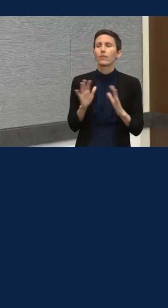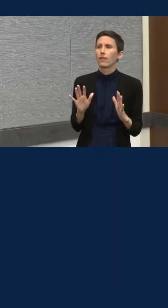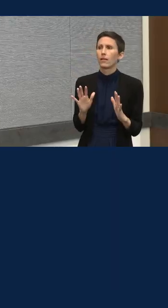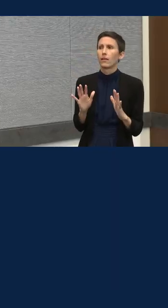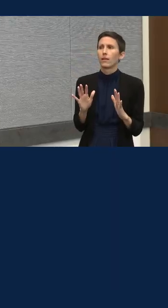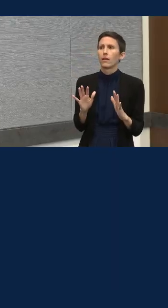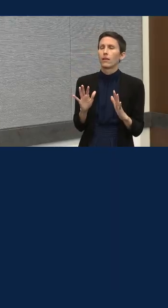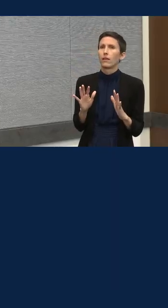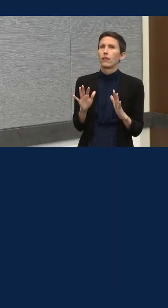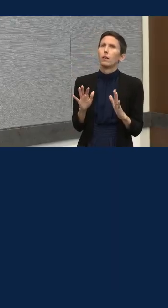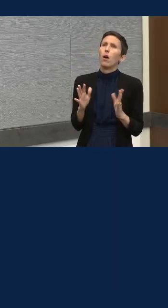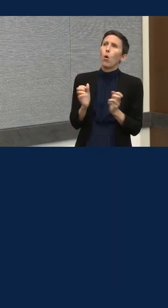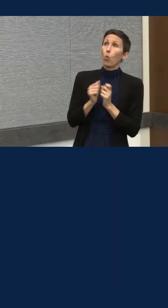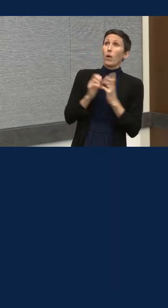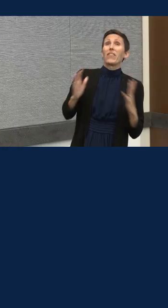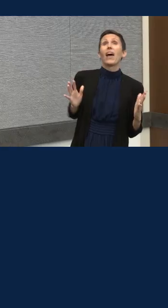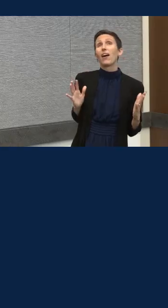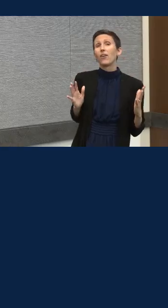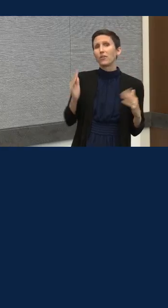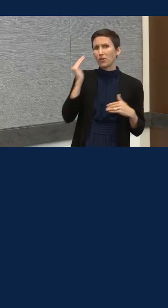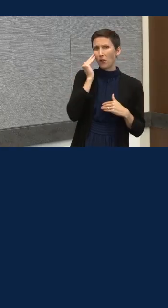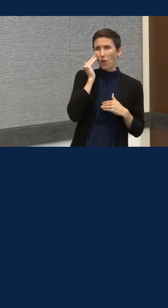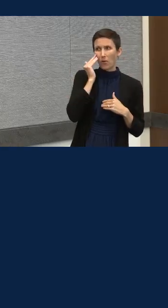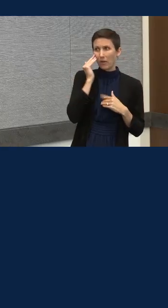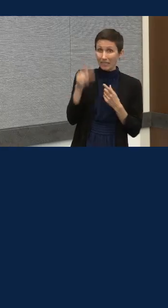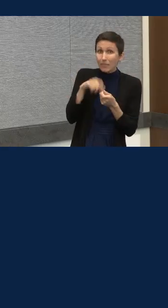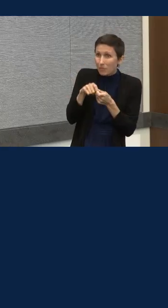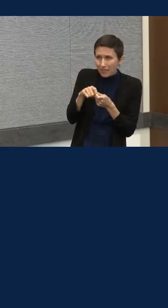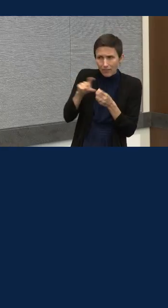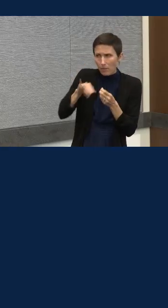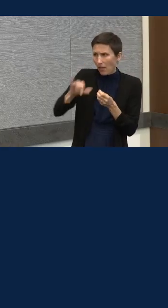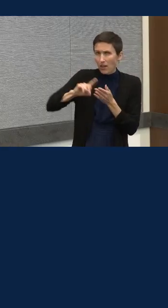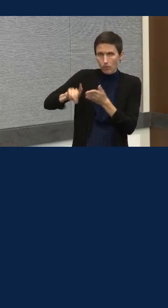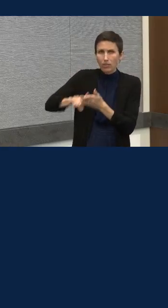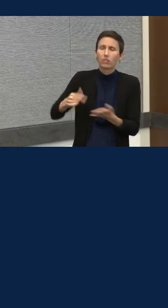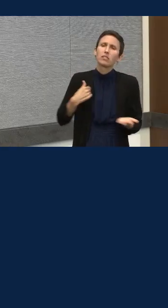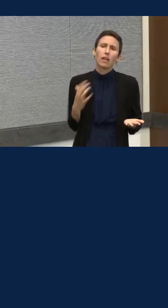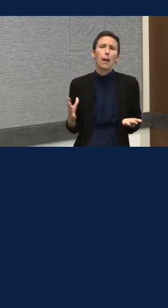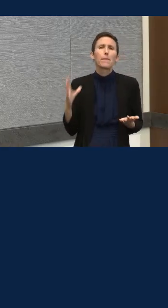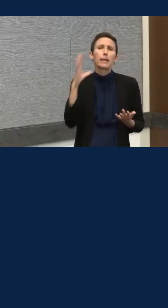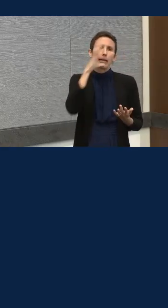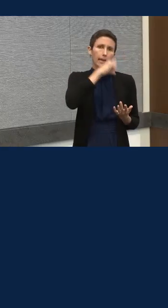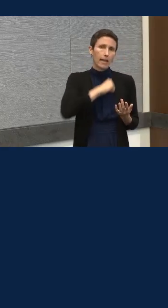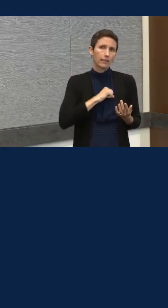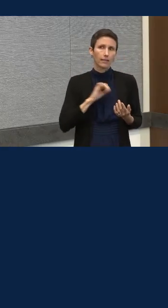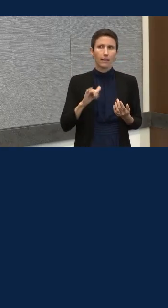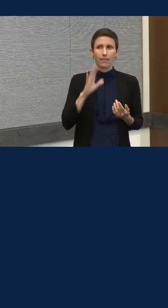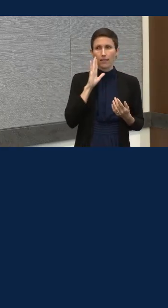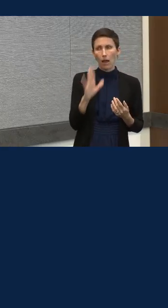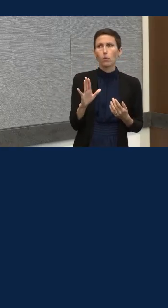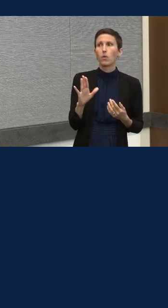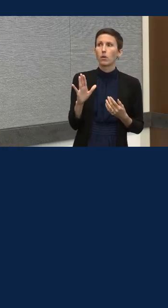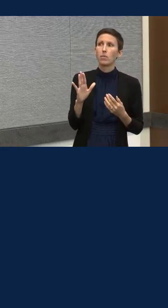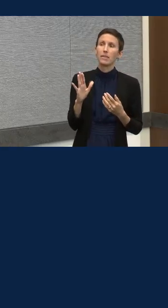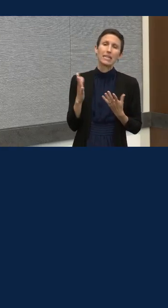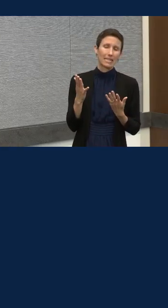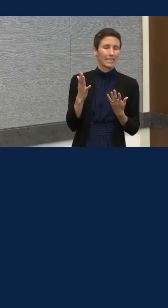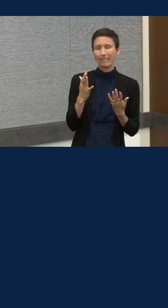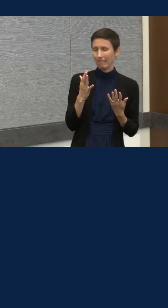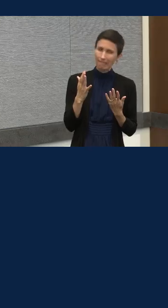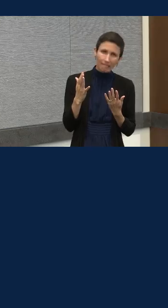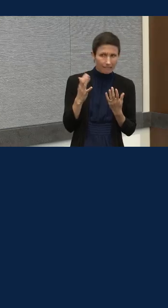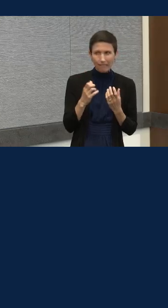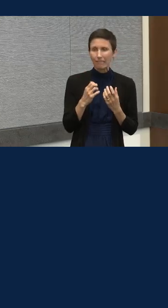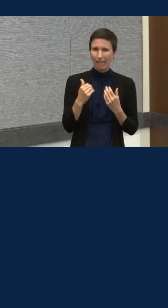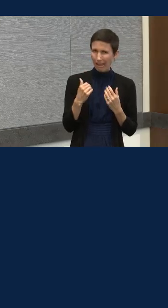At first blush, without knowing these specific studies, I'm going to guess that that's going to be highly problematic. And the